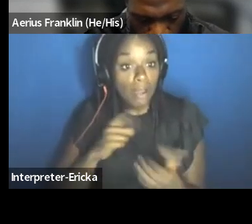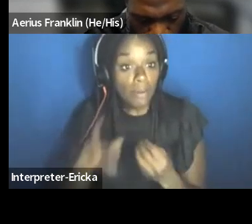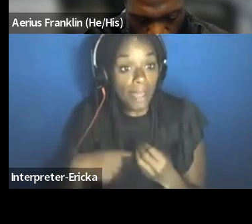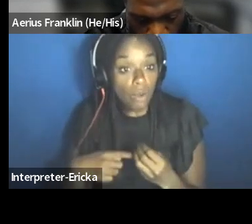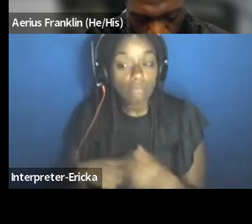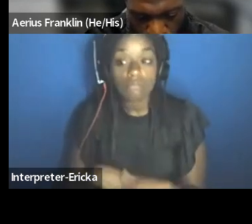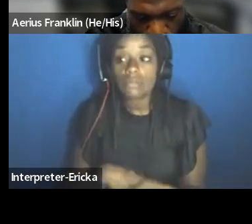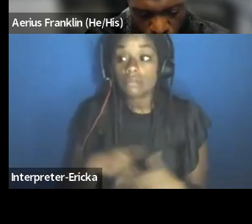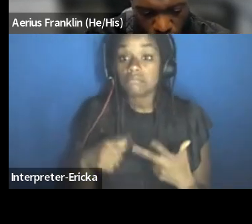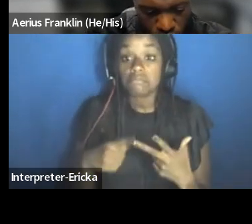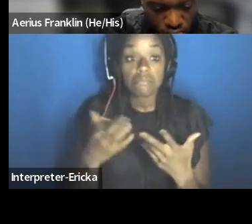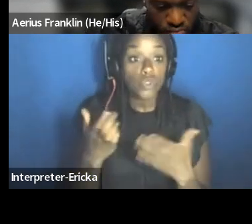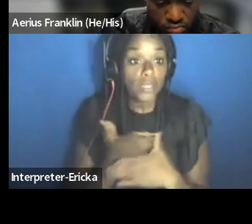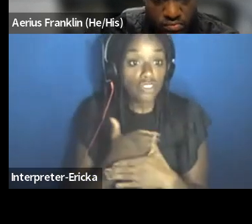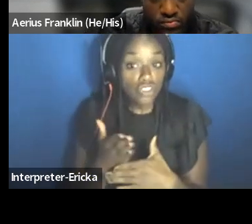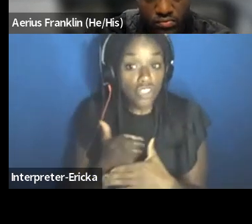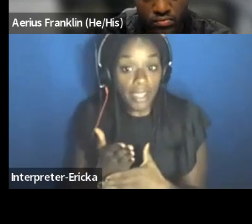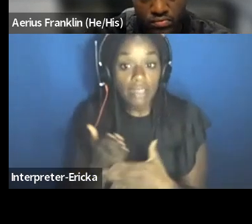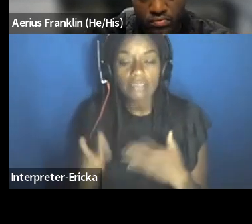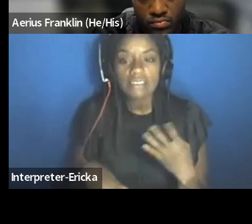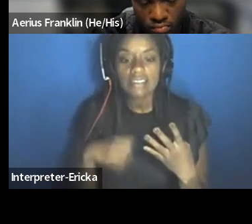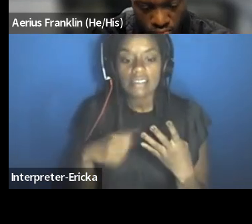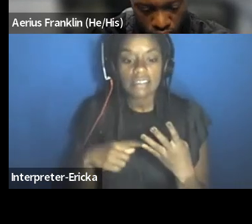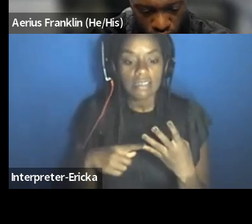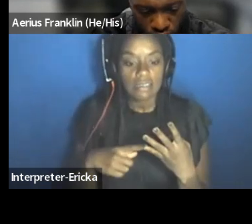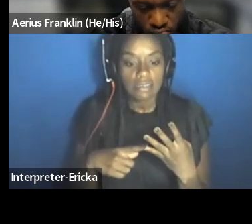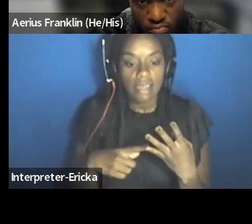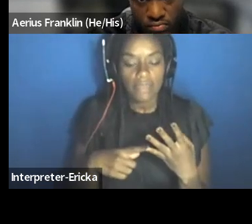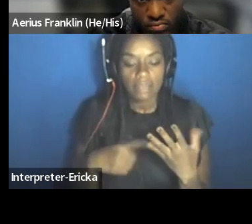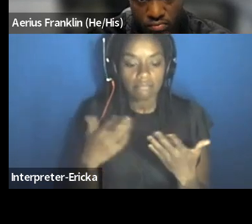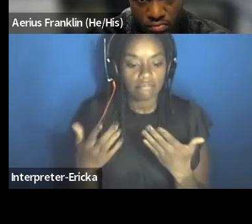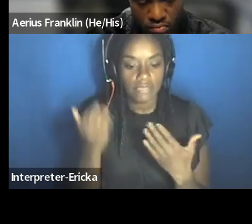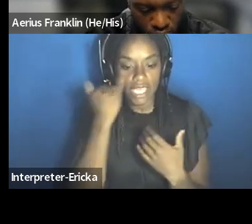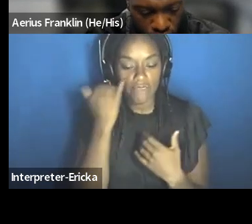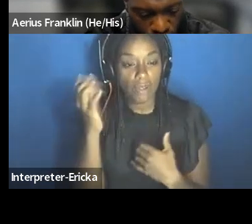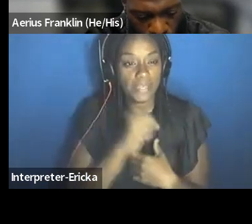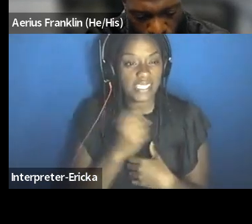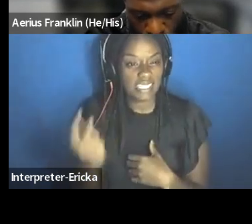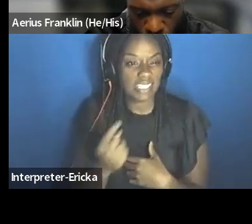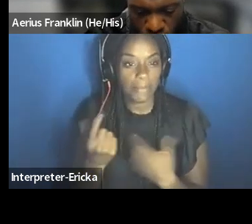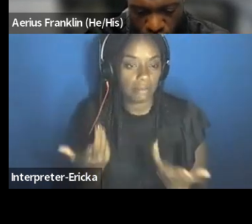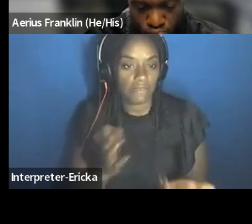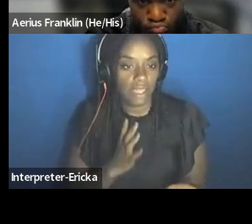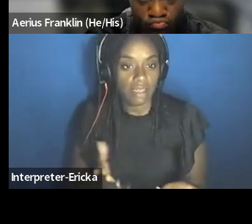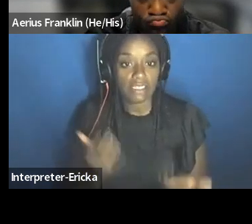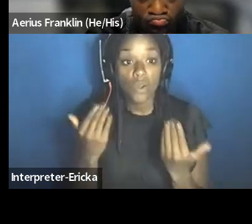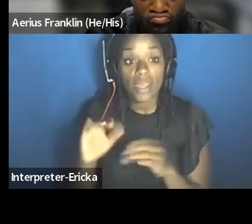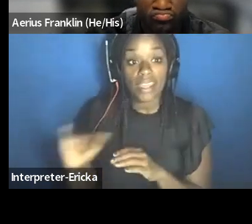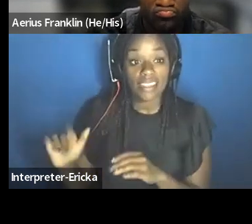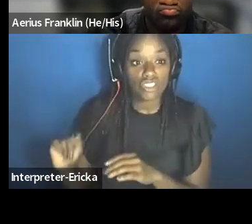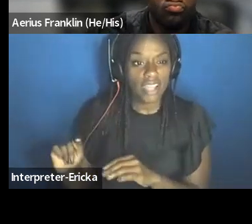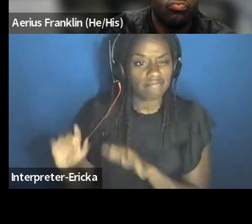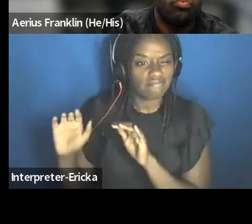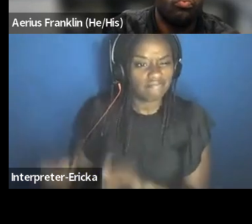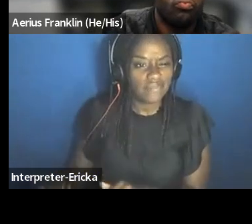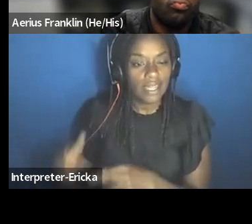share, and then we'll prompt it along if we're missing some stuff. So let's everybody in the chat say where you work, how long you've been